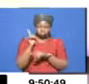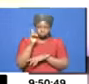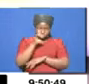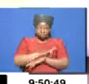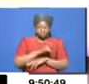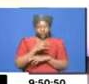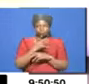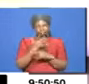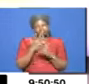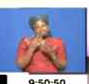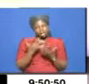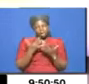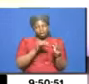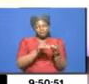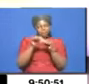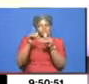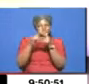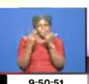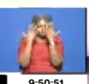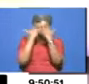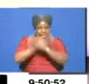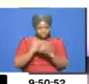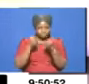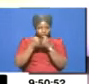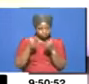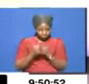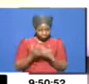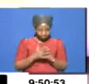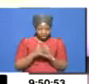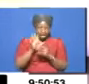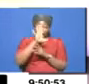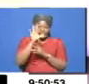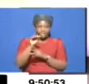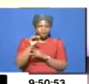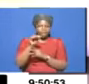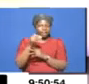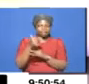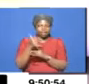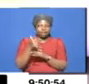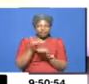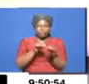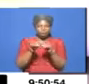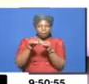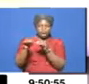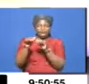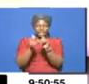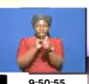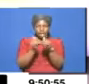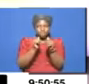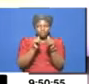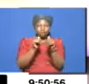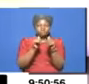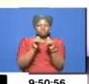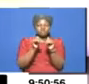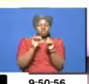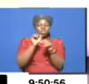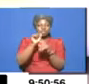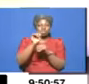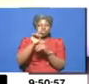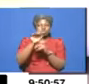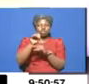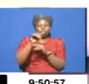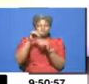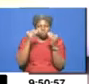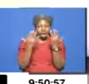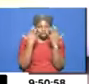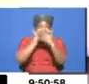step into the night games with African mobile games development studio Usiku Games has today unveiled the first of